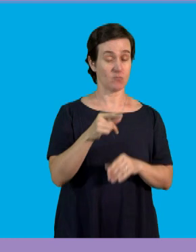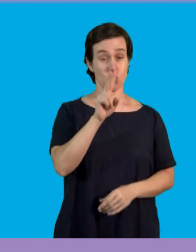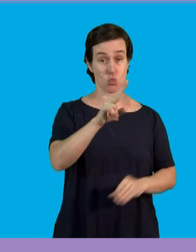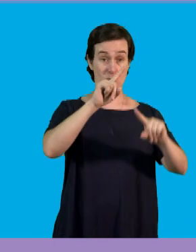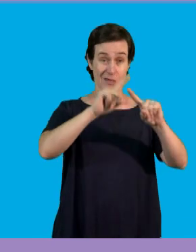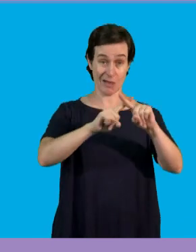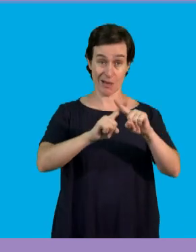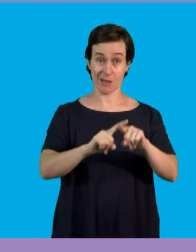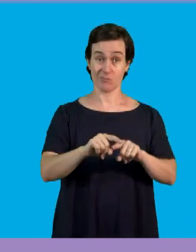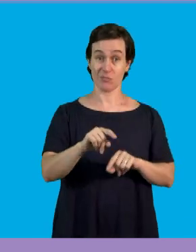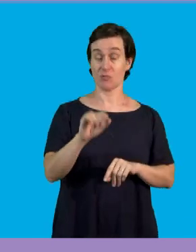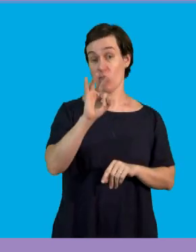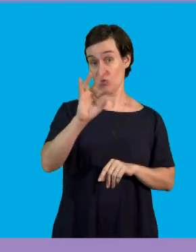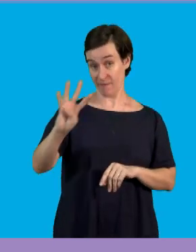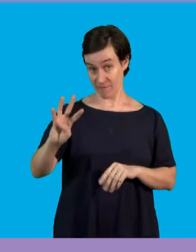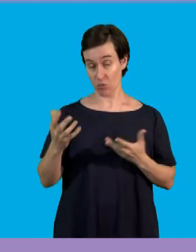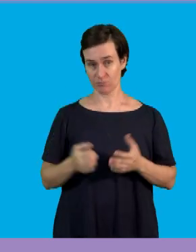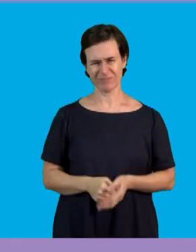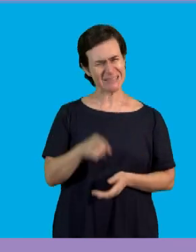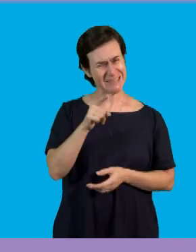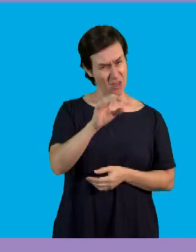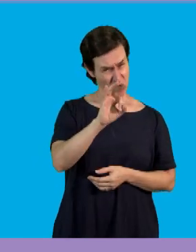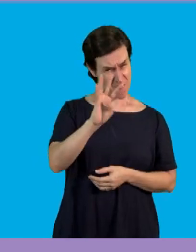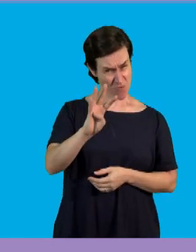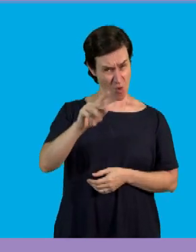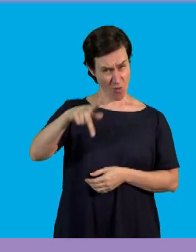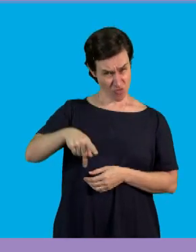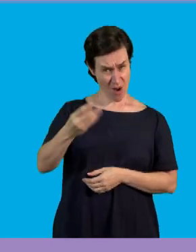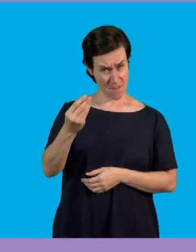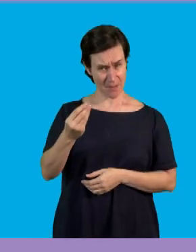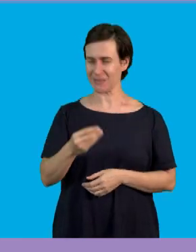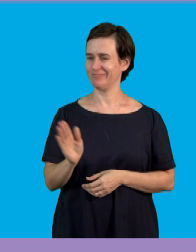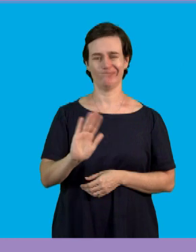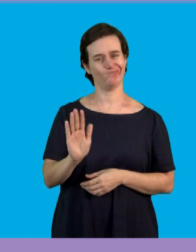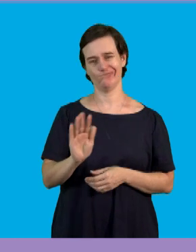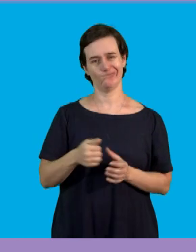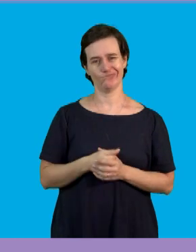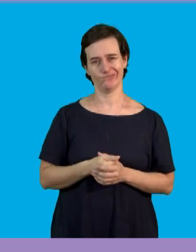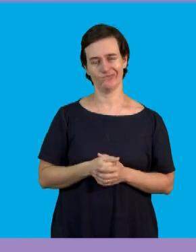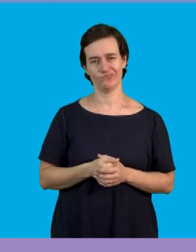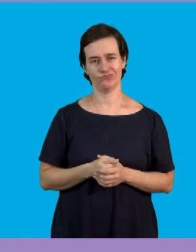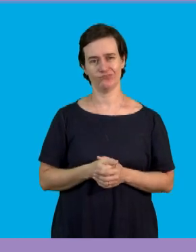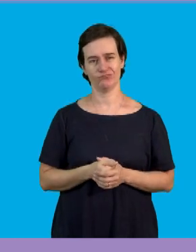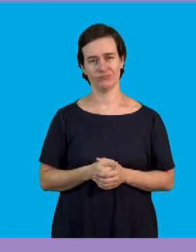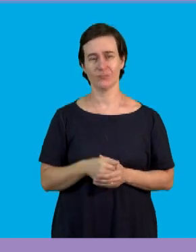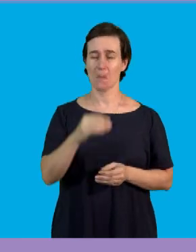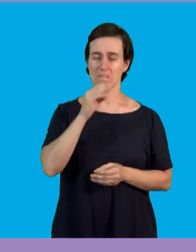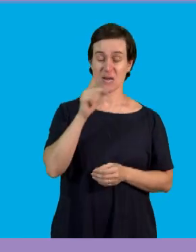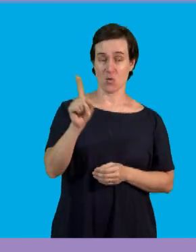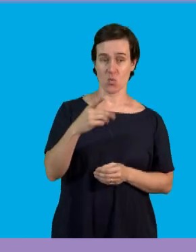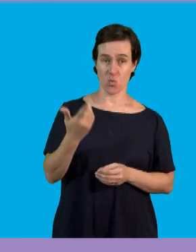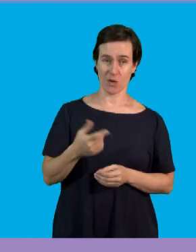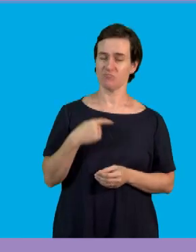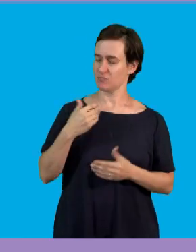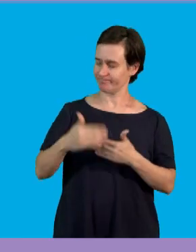by 34. But as you know, 34 is not a prime number. So we are going to continue and